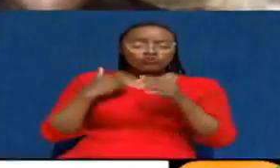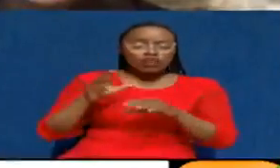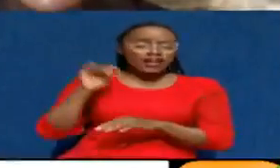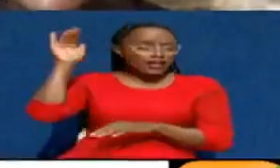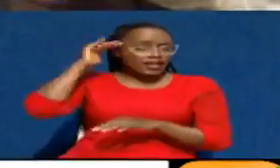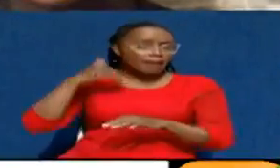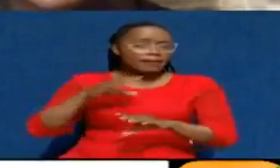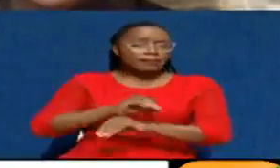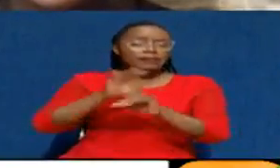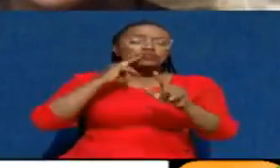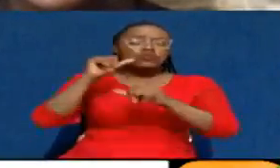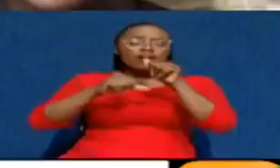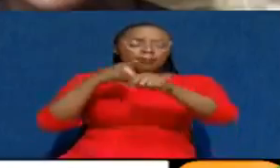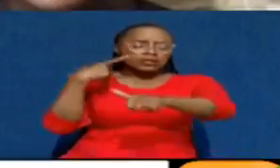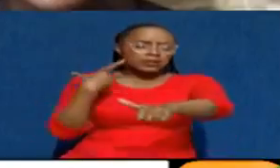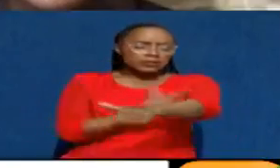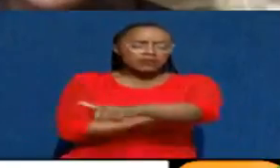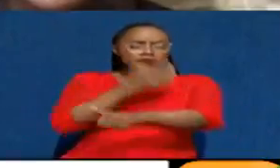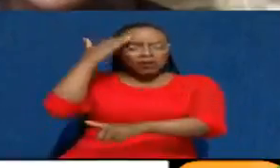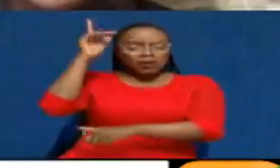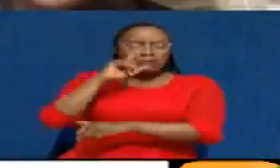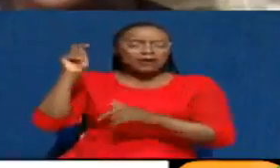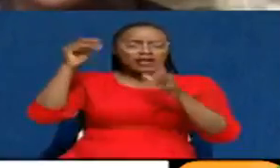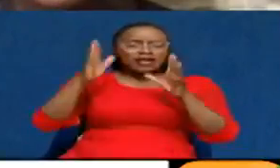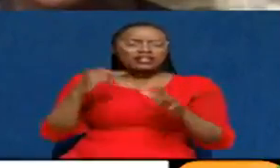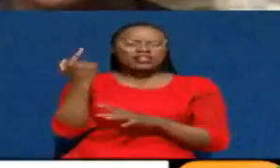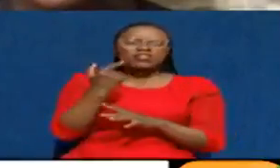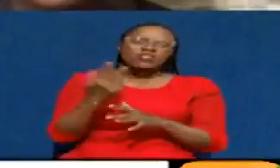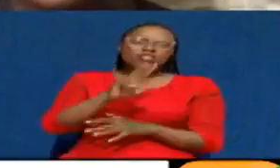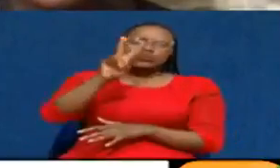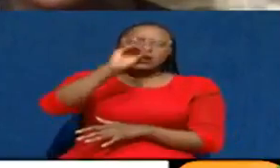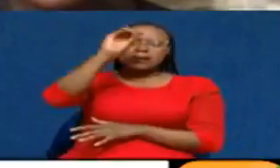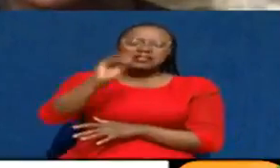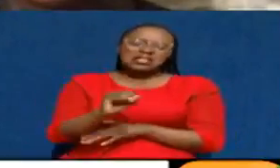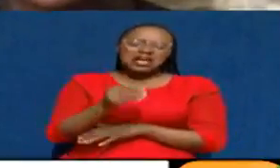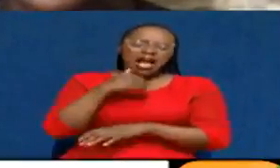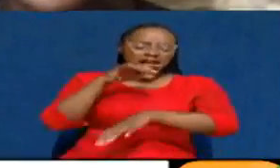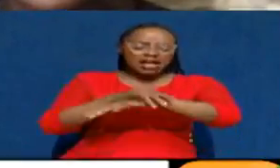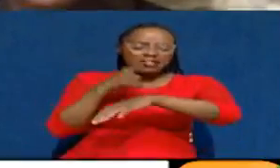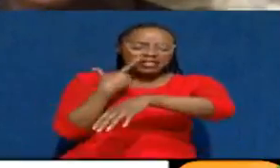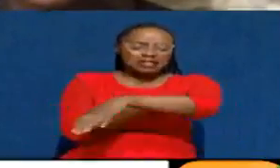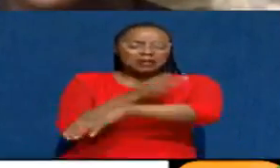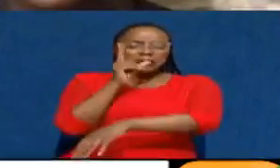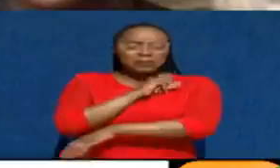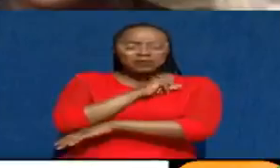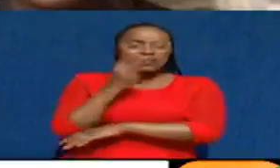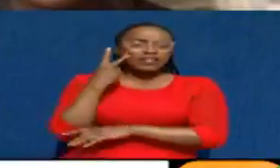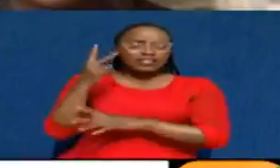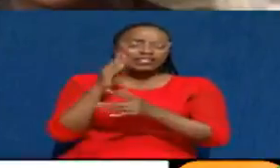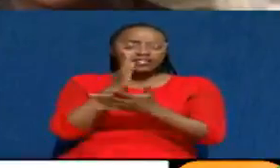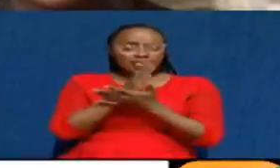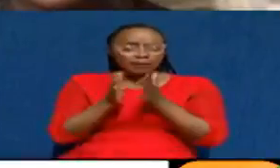clearly now and talk vaccines. We know that the Kenyan population now, only about 2% or so is vaccinated. But we're seeing some